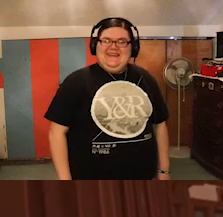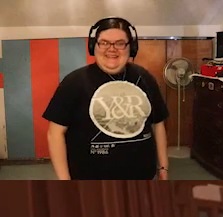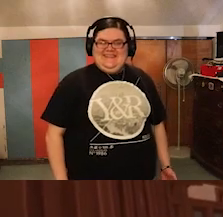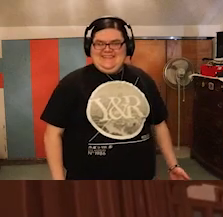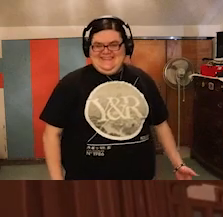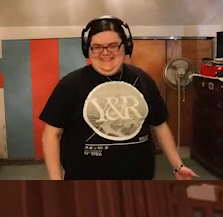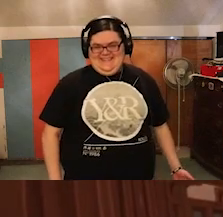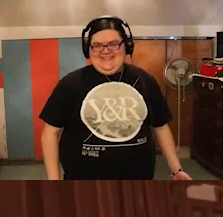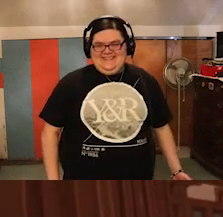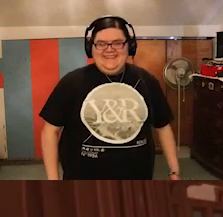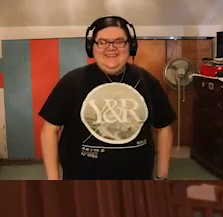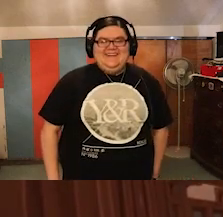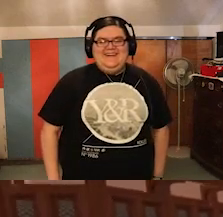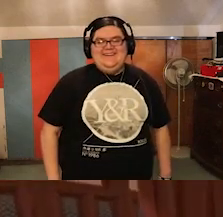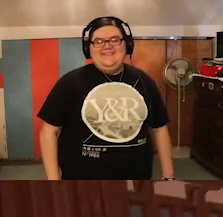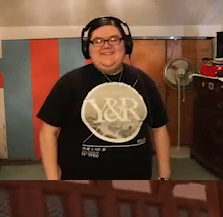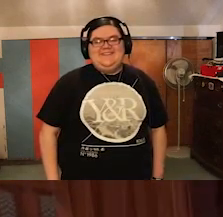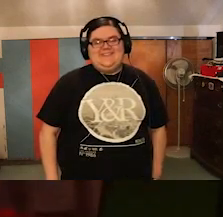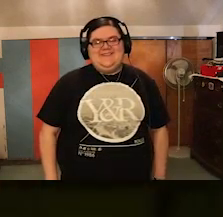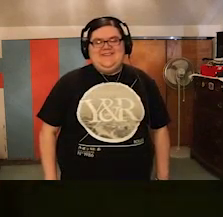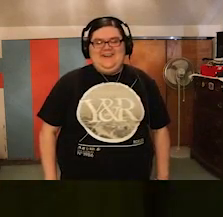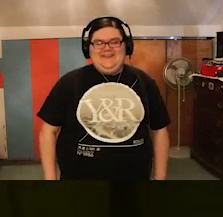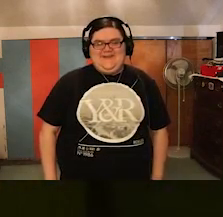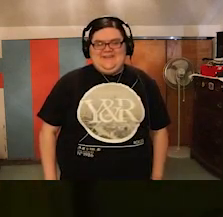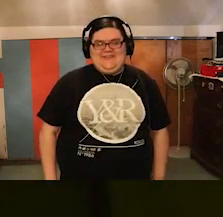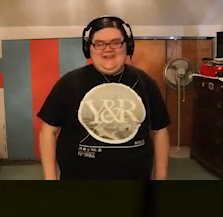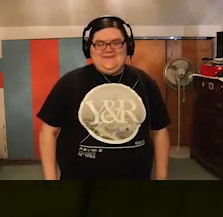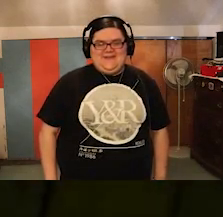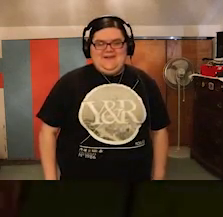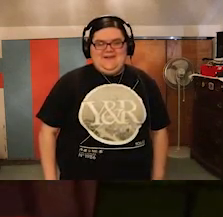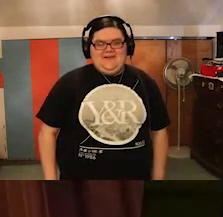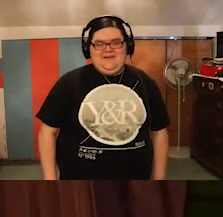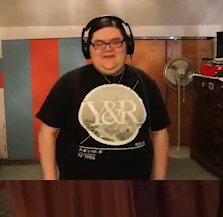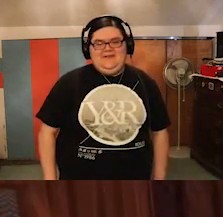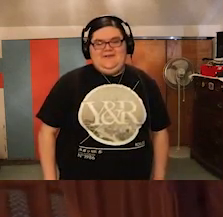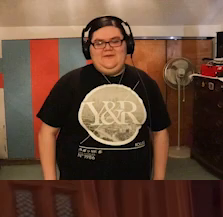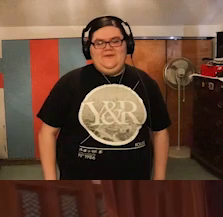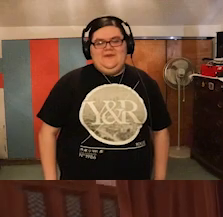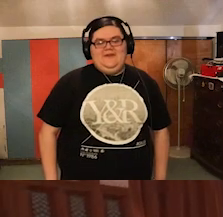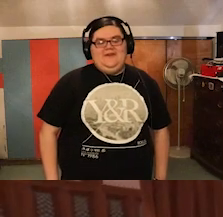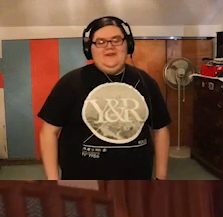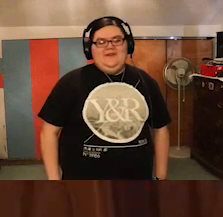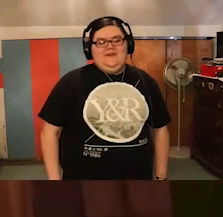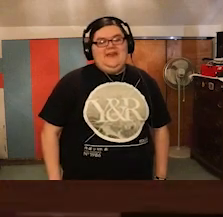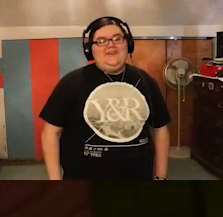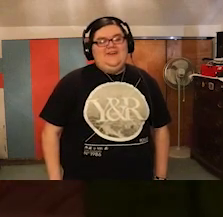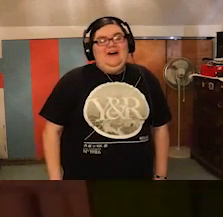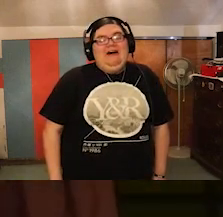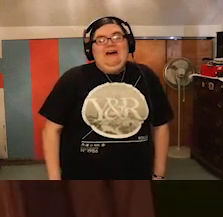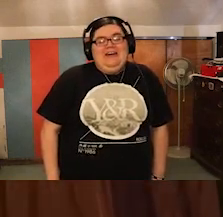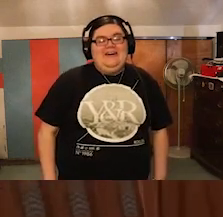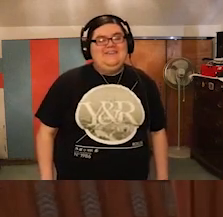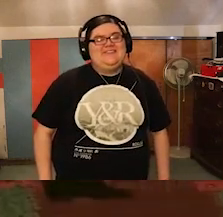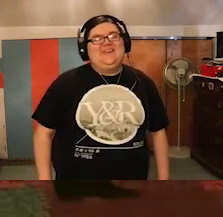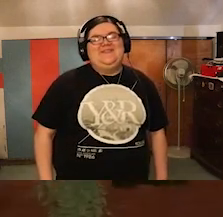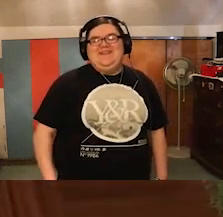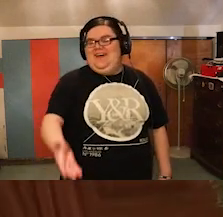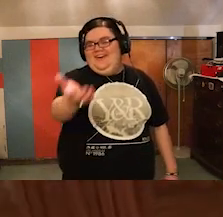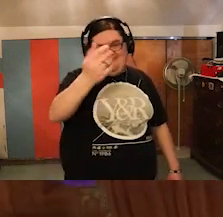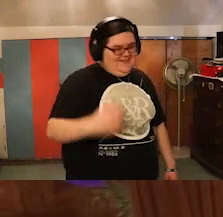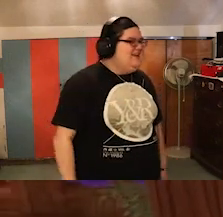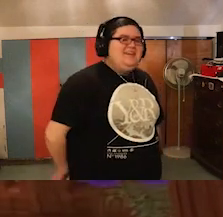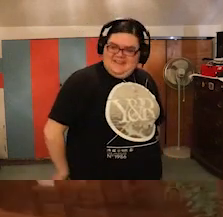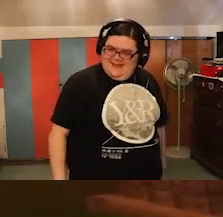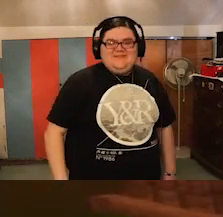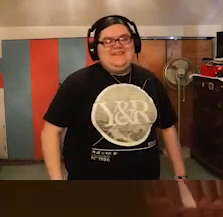me. What? Oh, I've not even achieved an art about Simon. You are an idiot, Josh. You're an idiot sandwich. Yeah, you are. Oh, Josh, you're an idiot